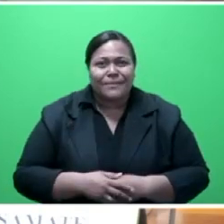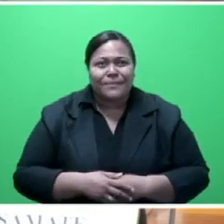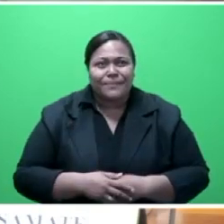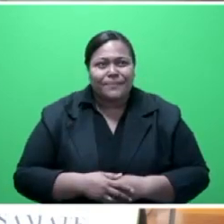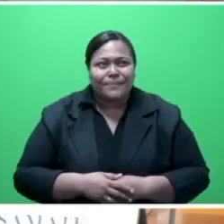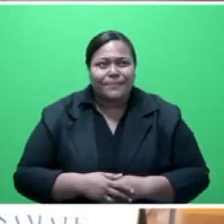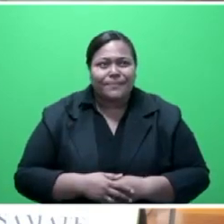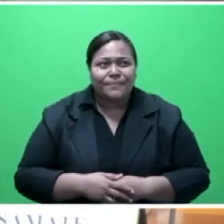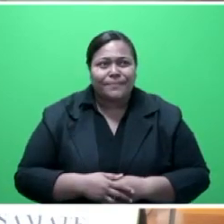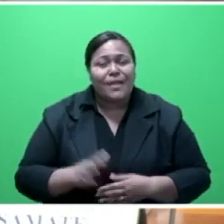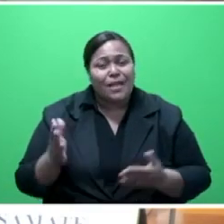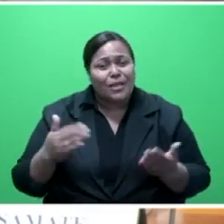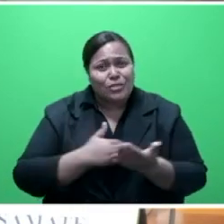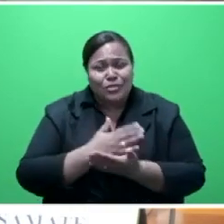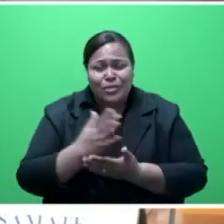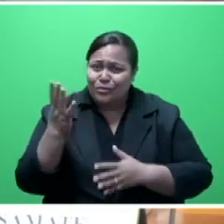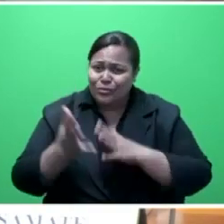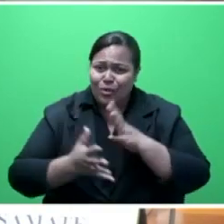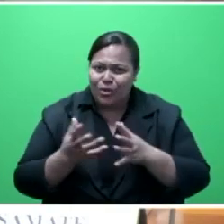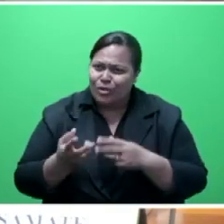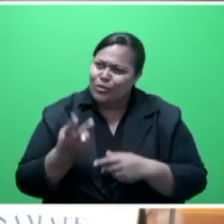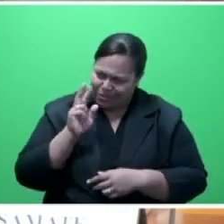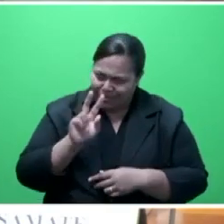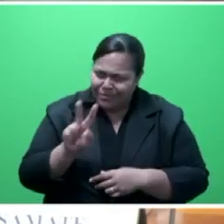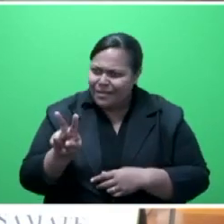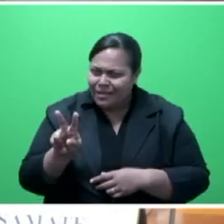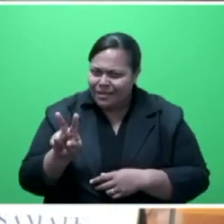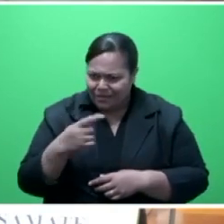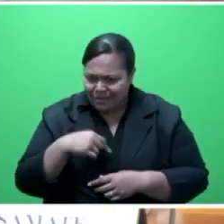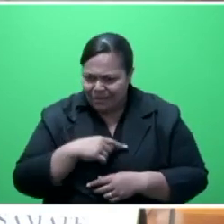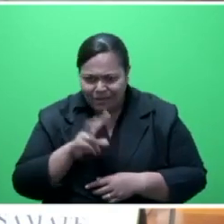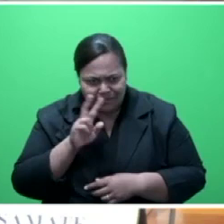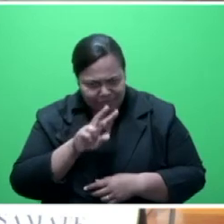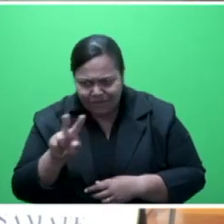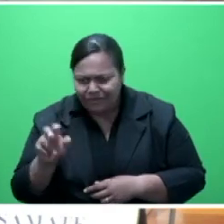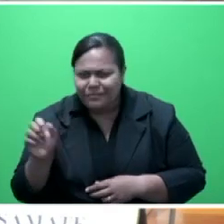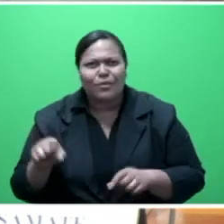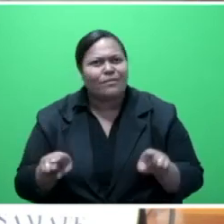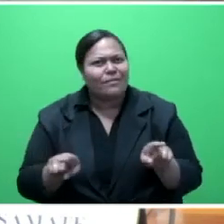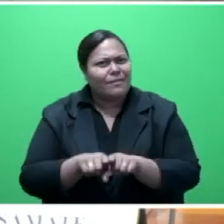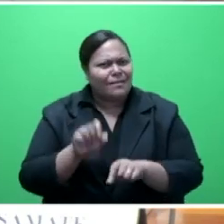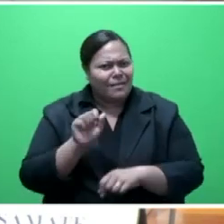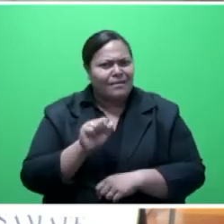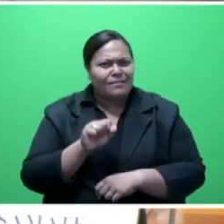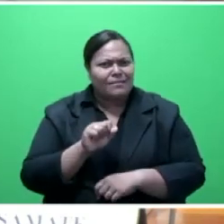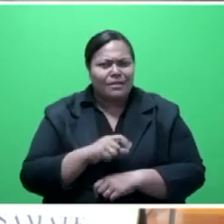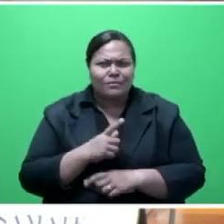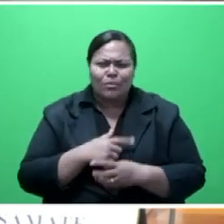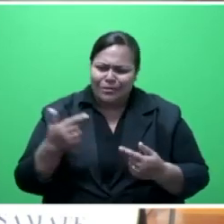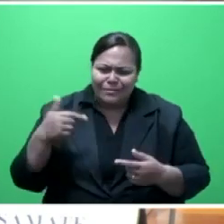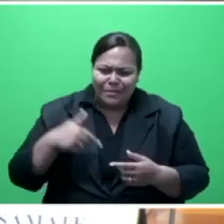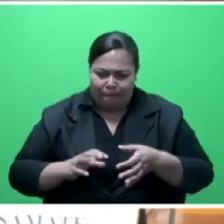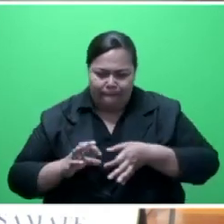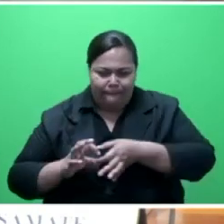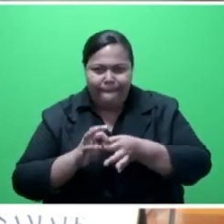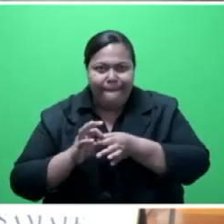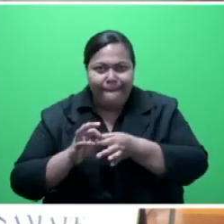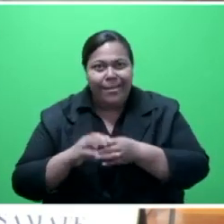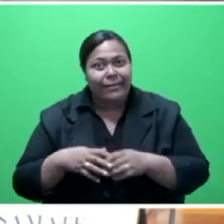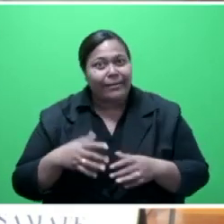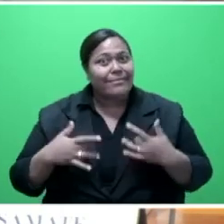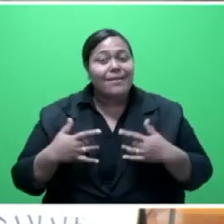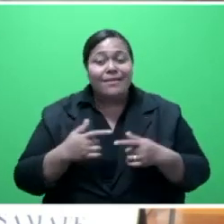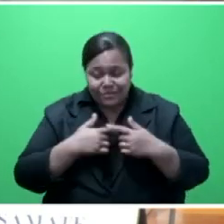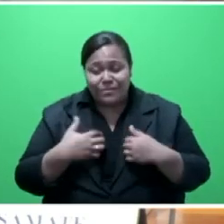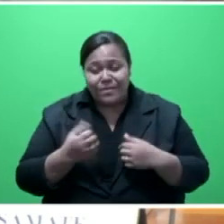sir. We've all seen such stories with our own eyes. We all live deeply connected lives. We all have friends